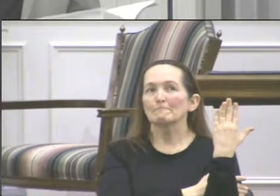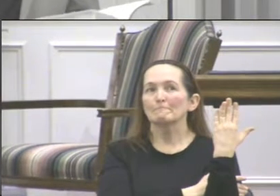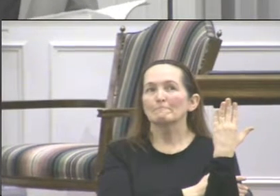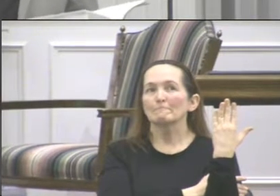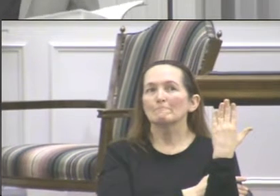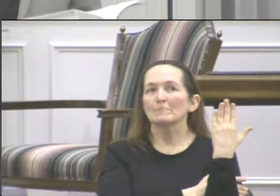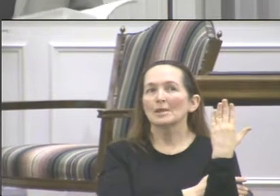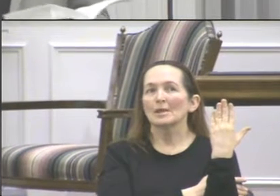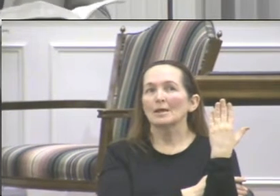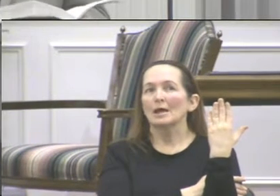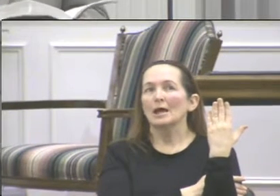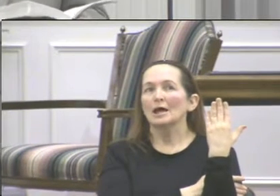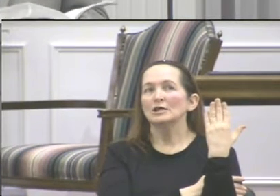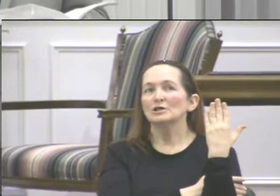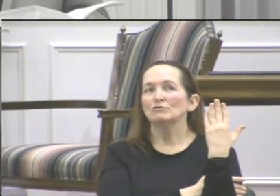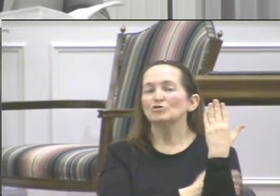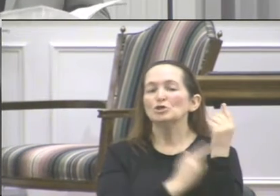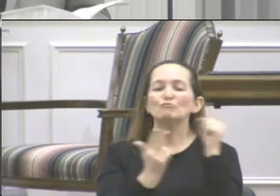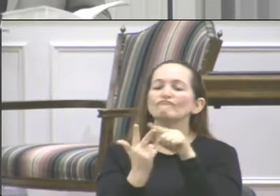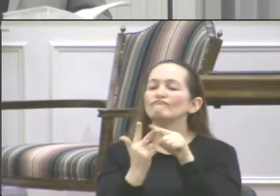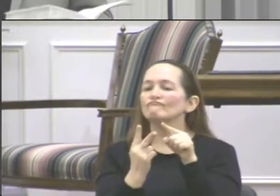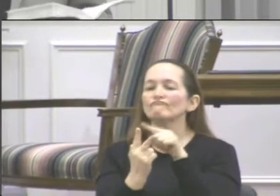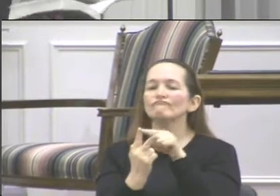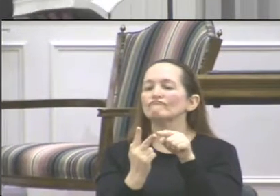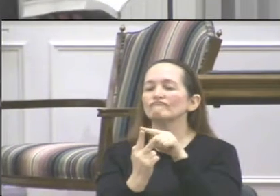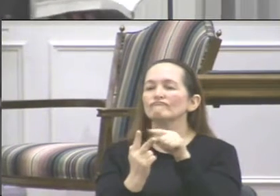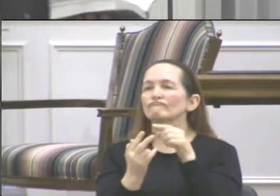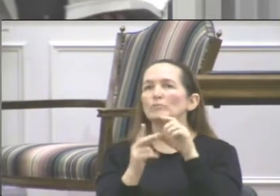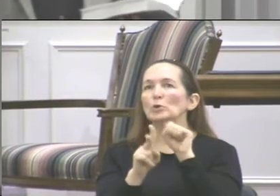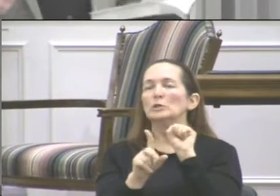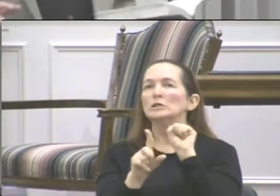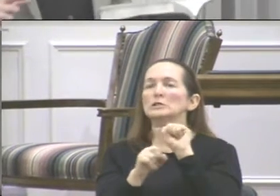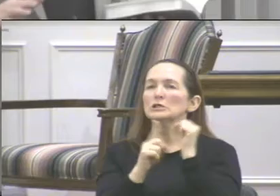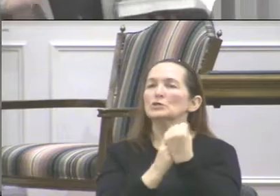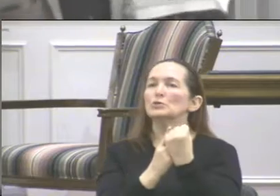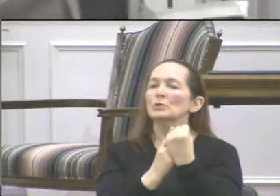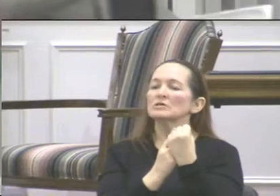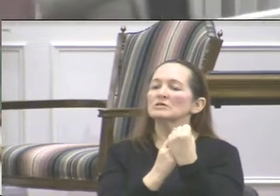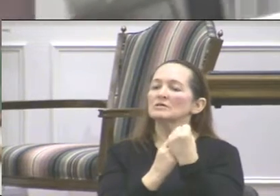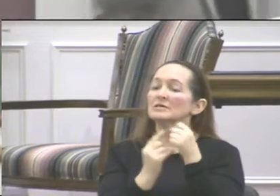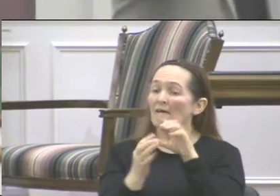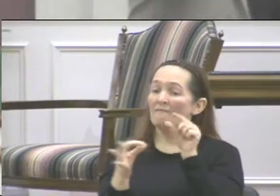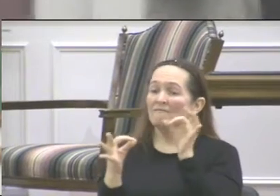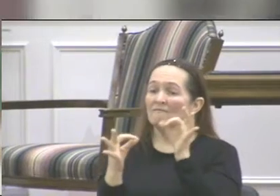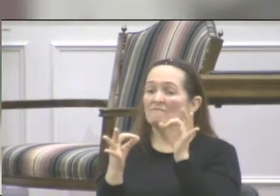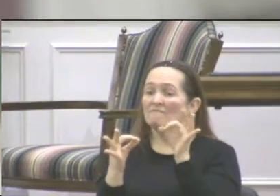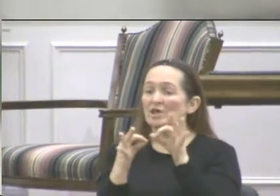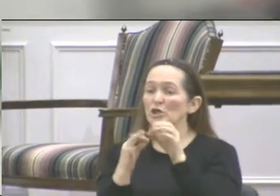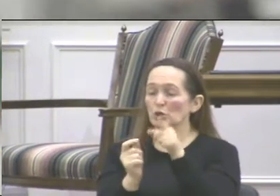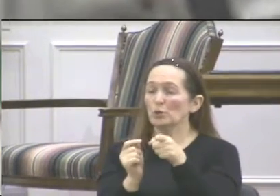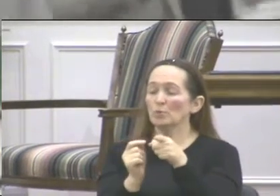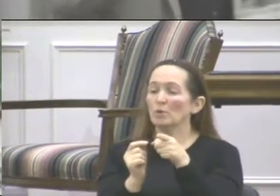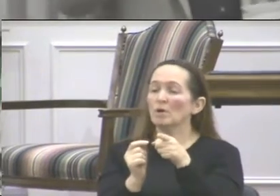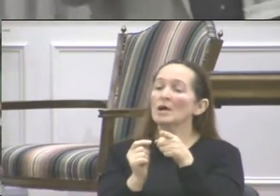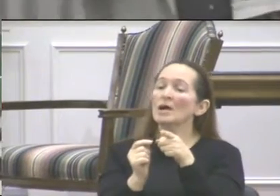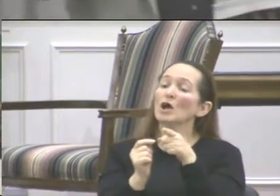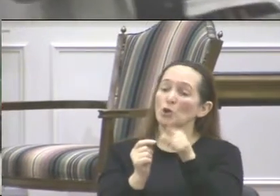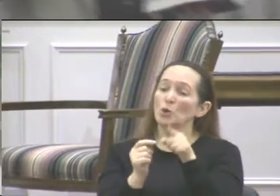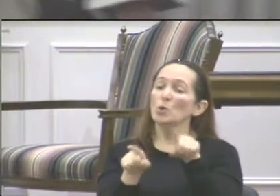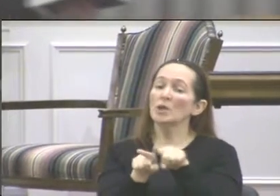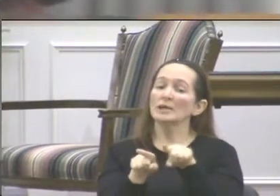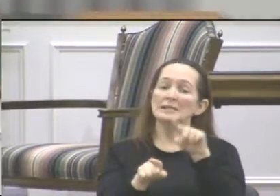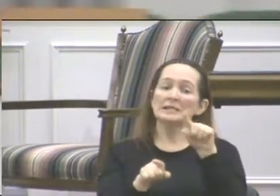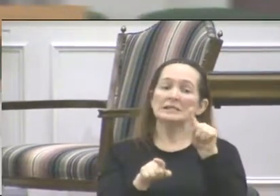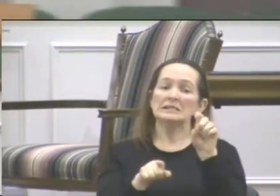is do either of these situations fit you? Are you like Tara, who you have seen God's call on your life and you have